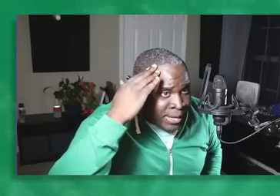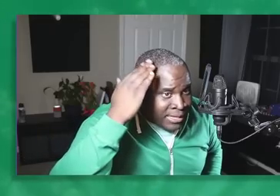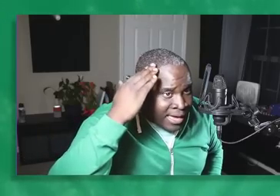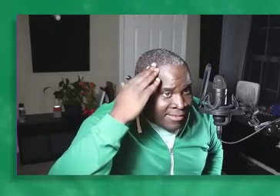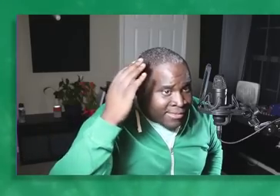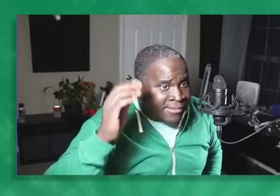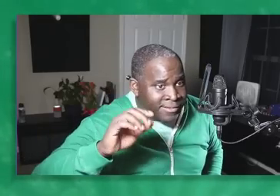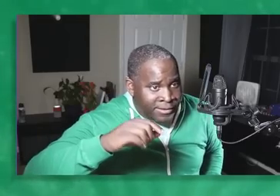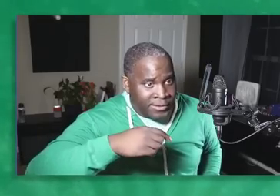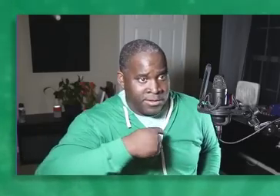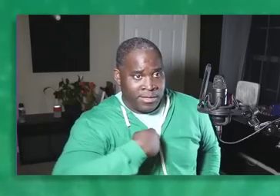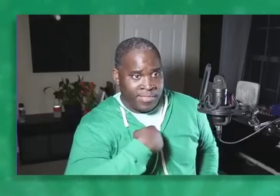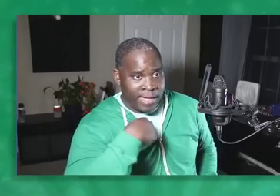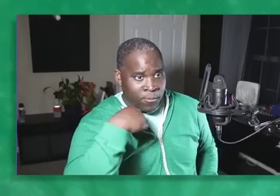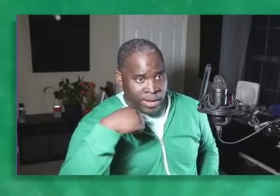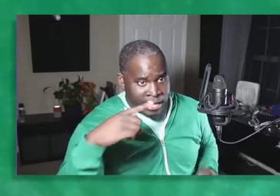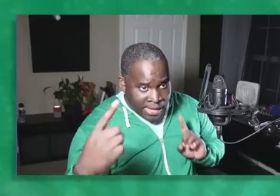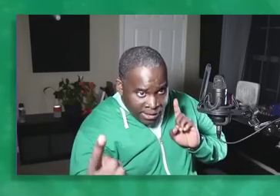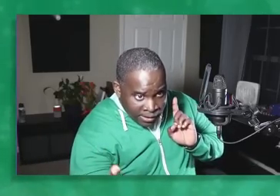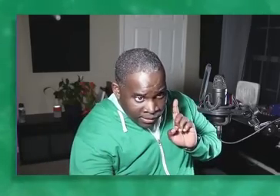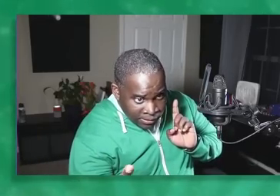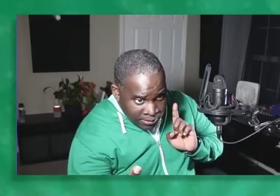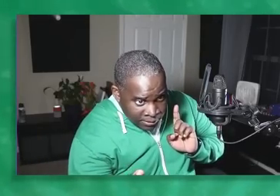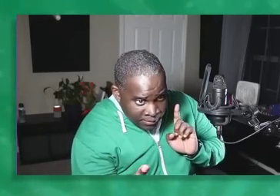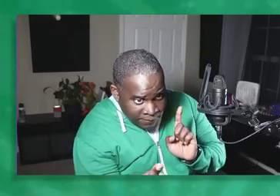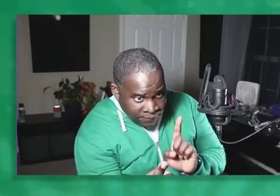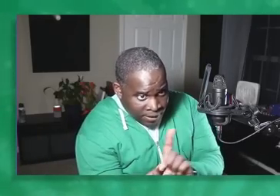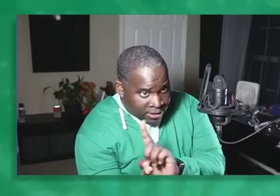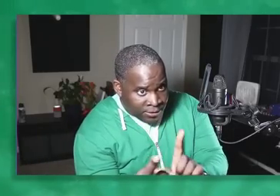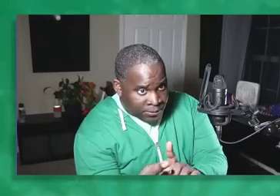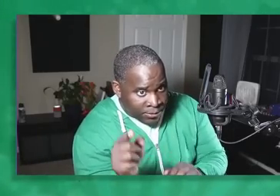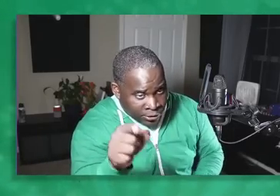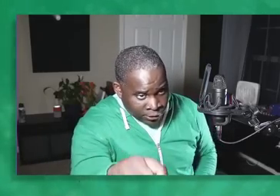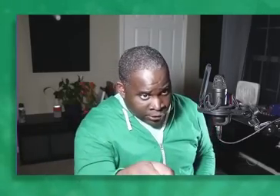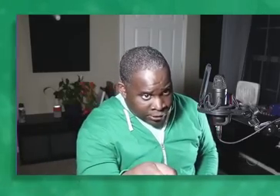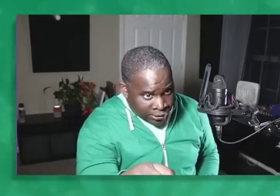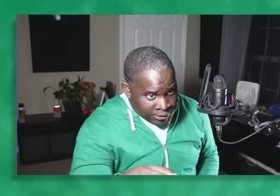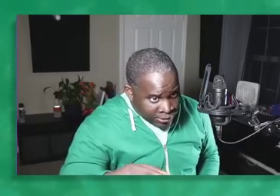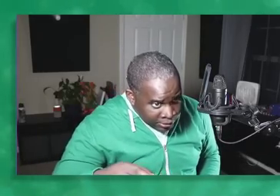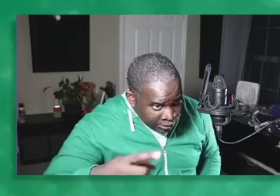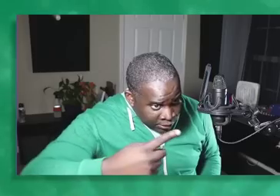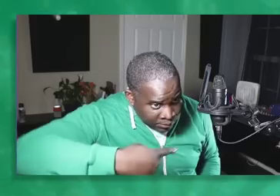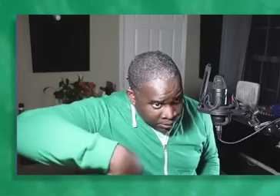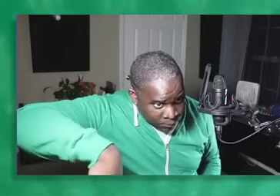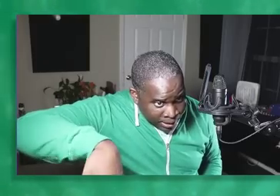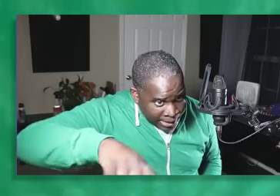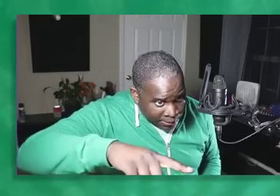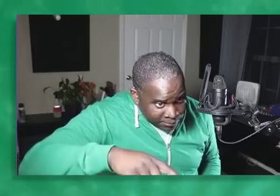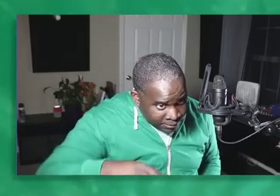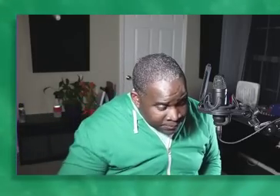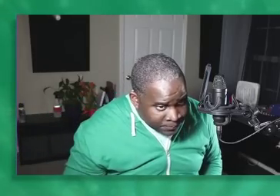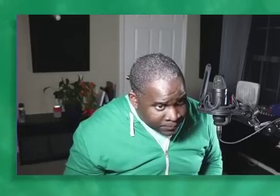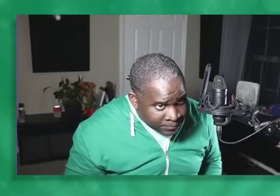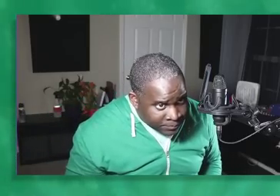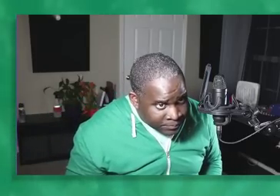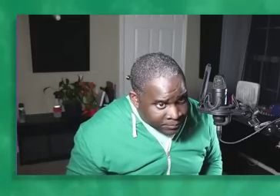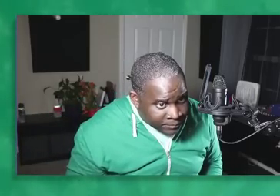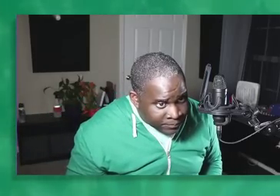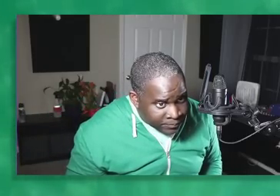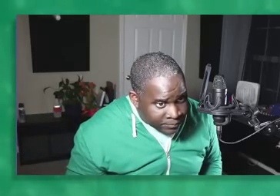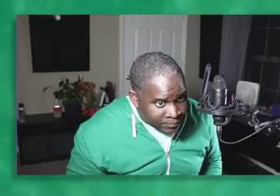she realizes that we follow her around,